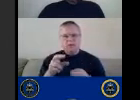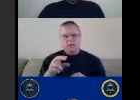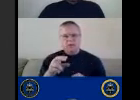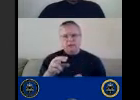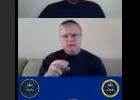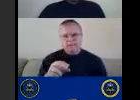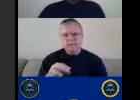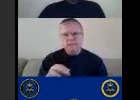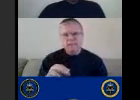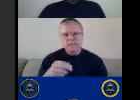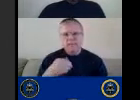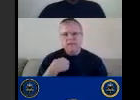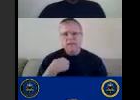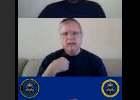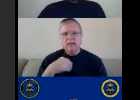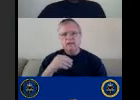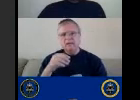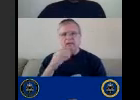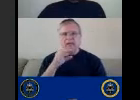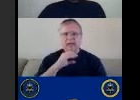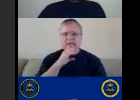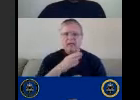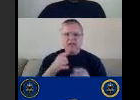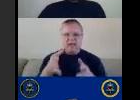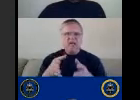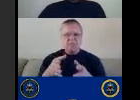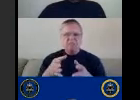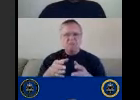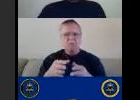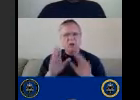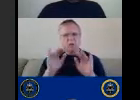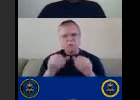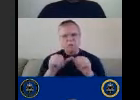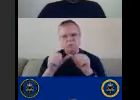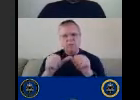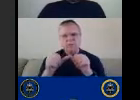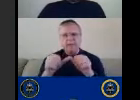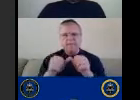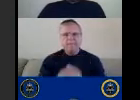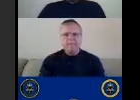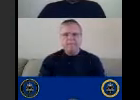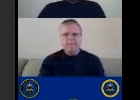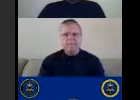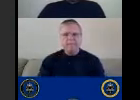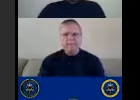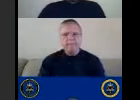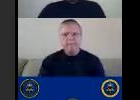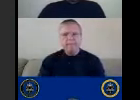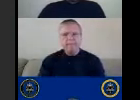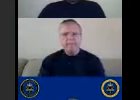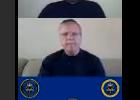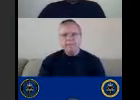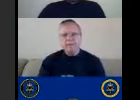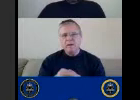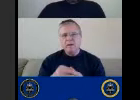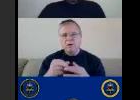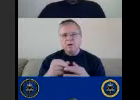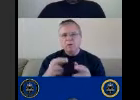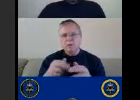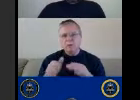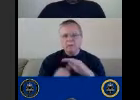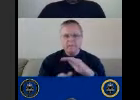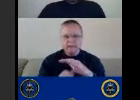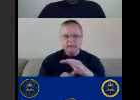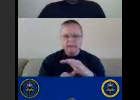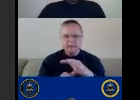shows the existing Apollo Cafe existing to remain. bicycle room in the basement to provide